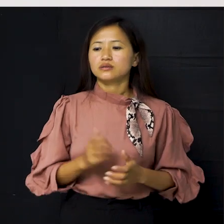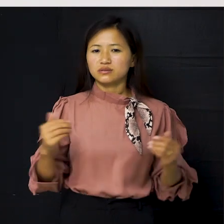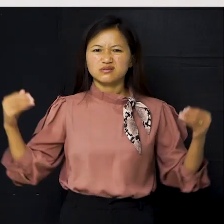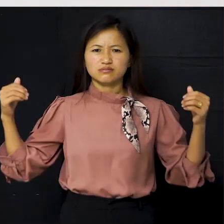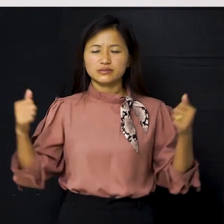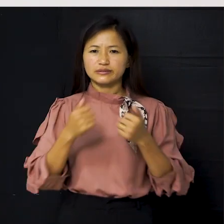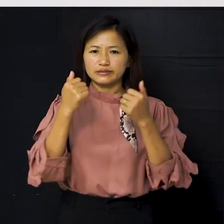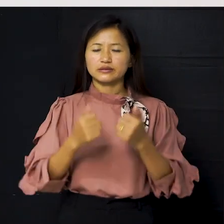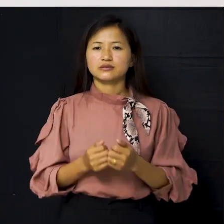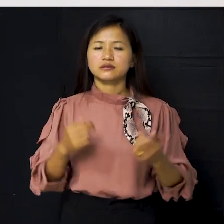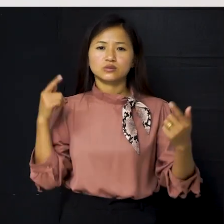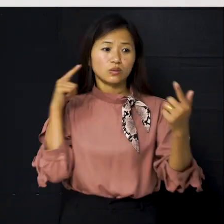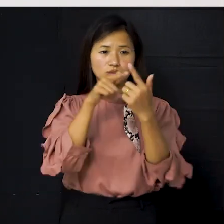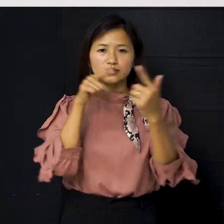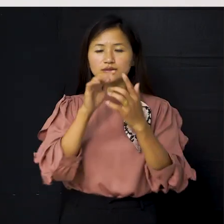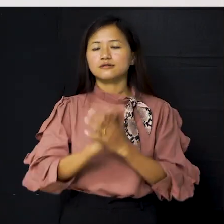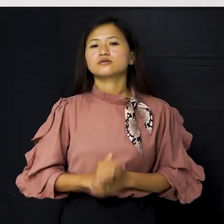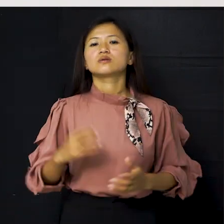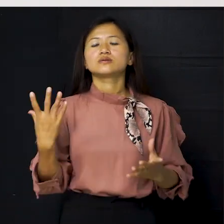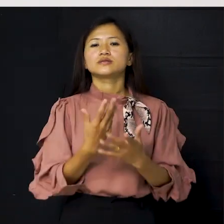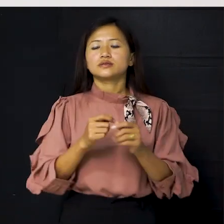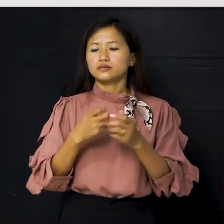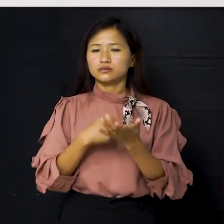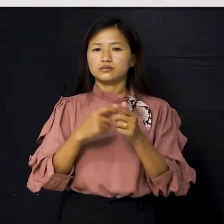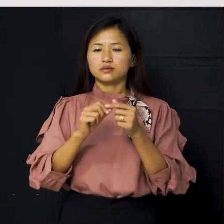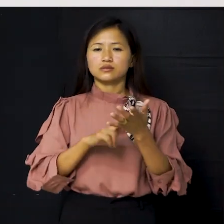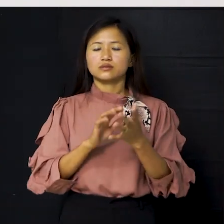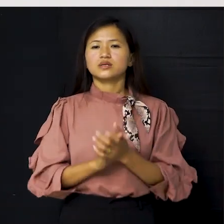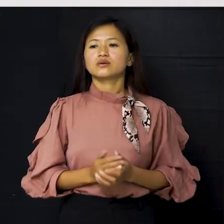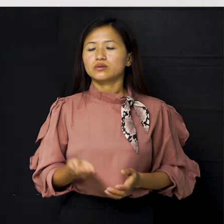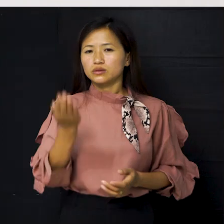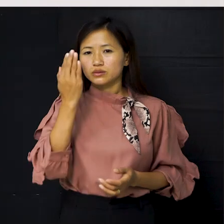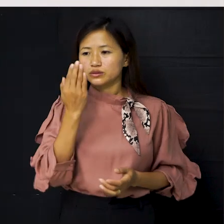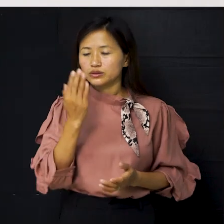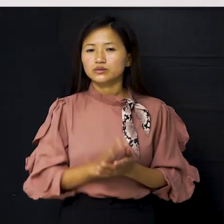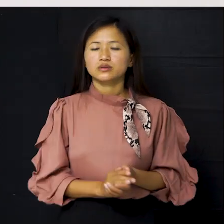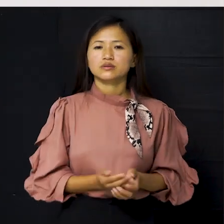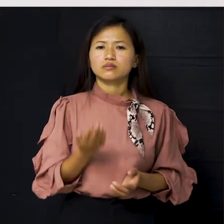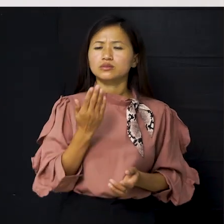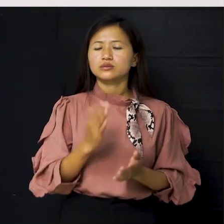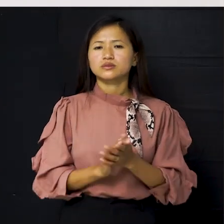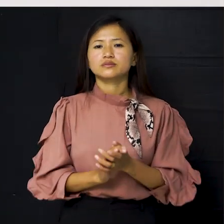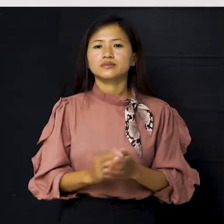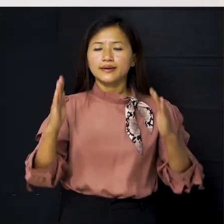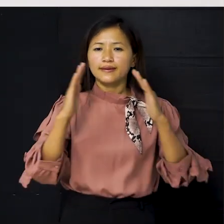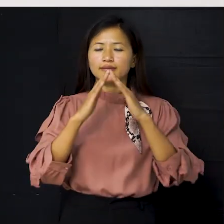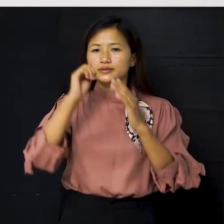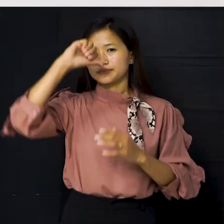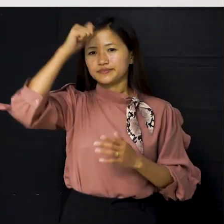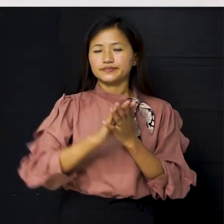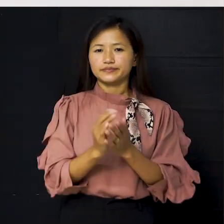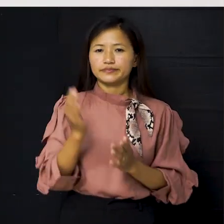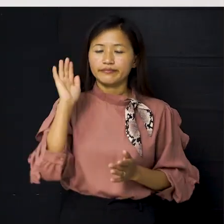other religions. So during those times, there was these Hindus and the Muslims. There was some kind of competition among the religions